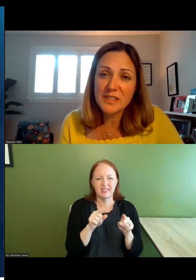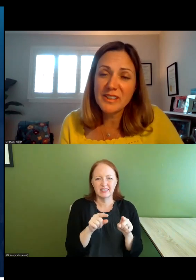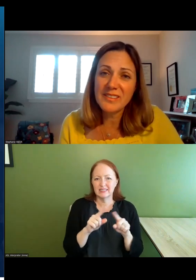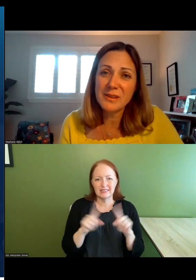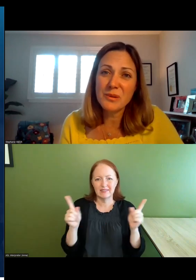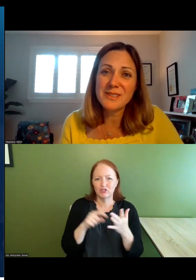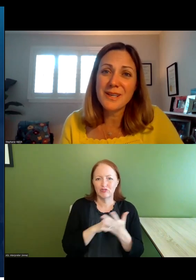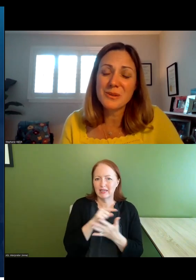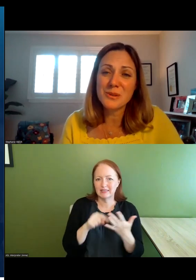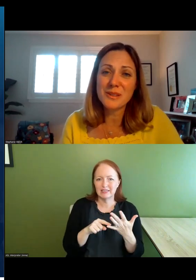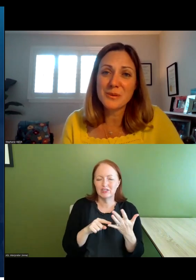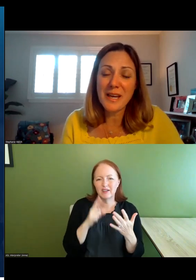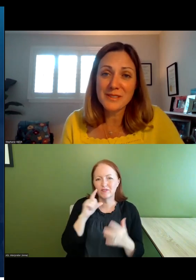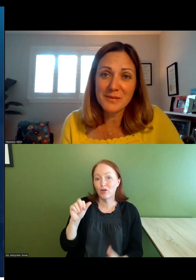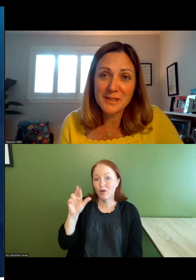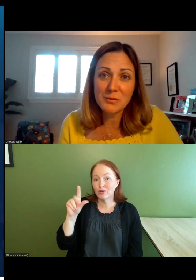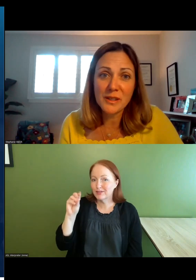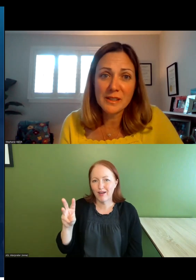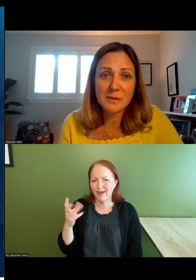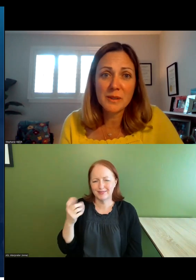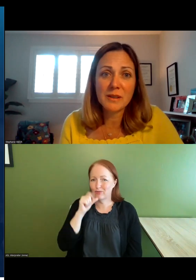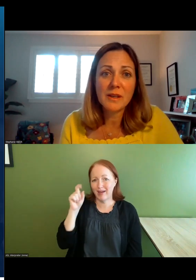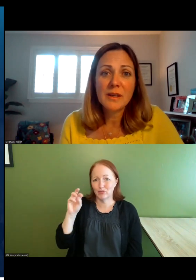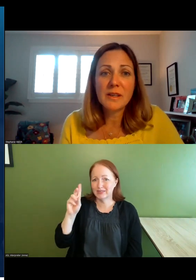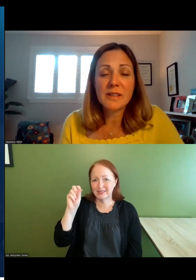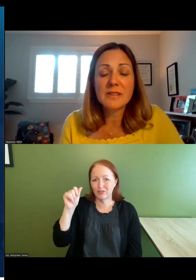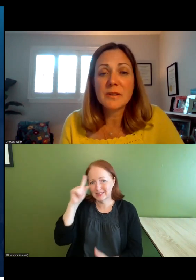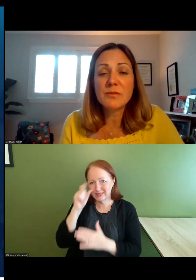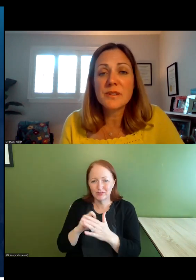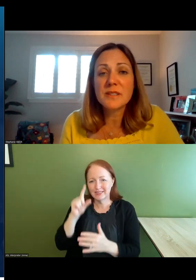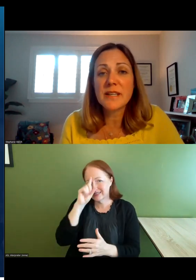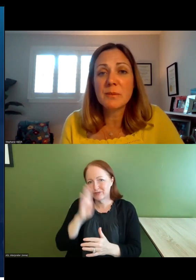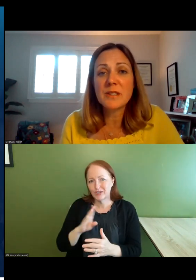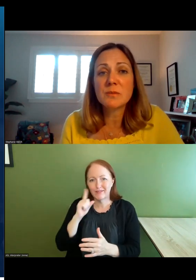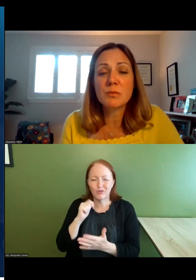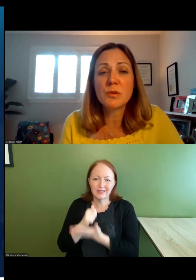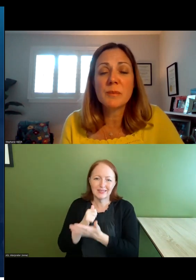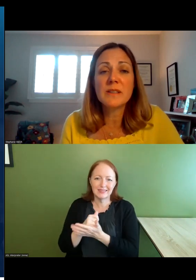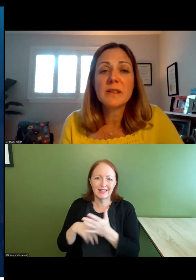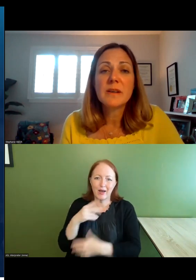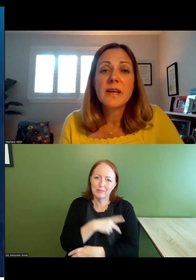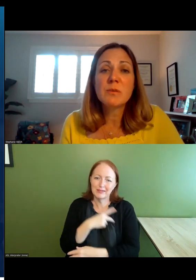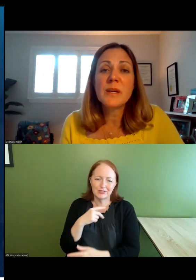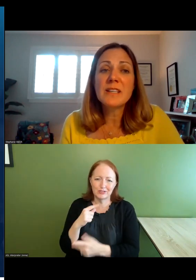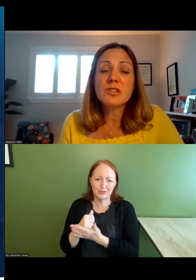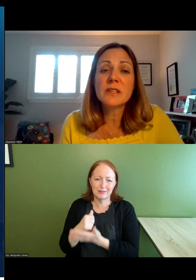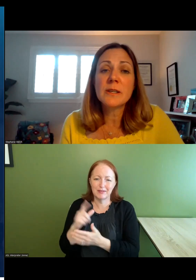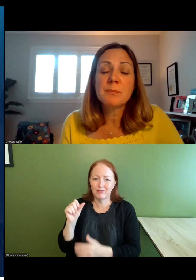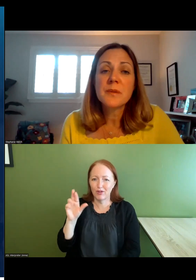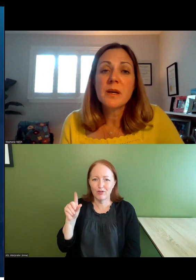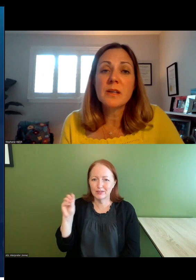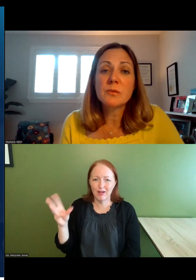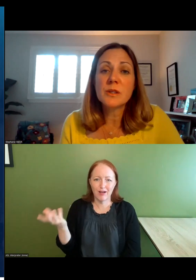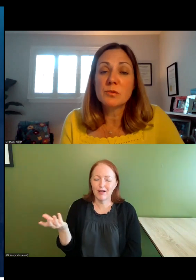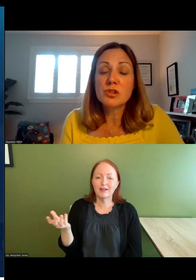different criteria than Laura's Law. You certainly don't have to have schizophrenia to be considered for assisted outpatient treatment. And we